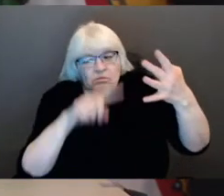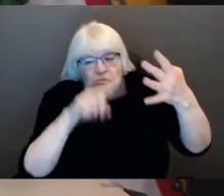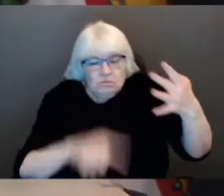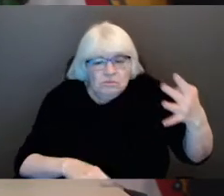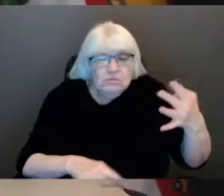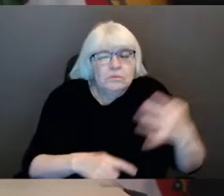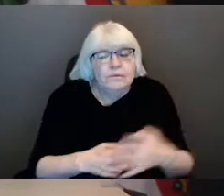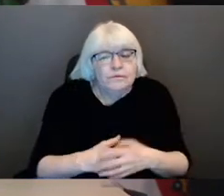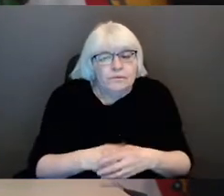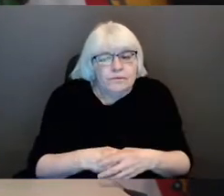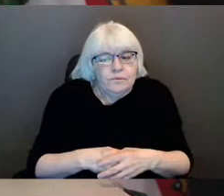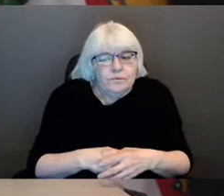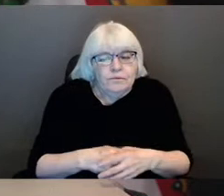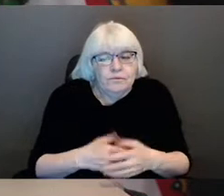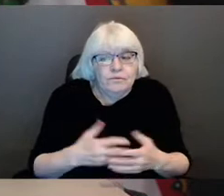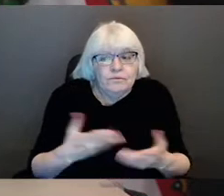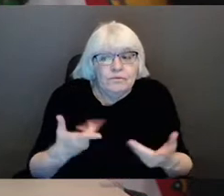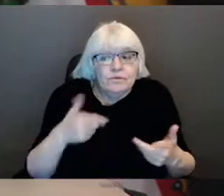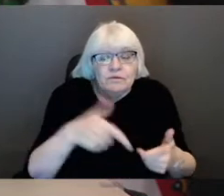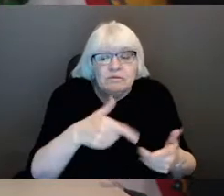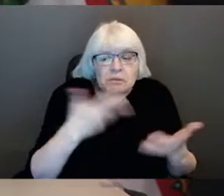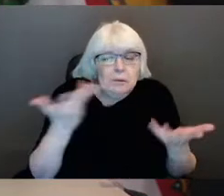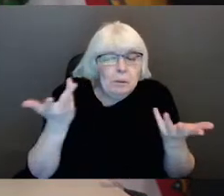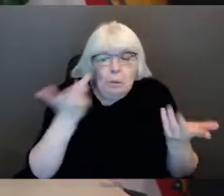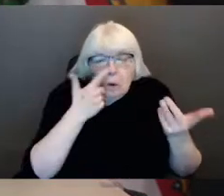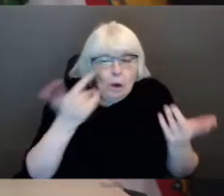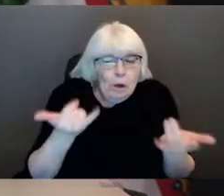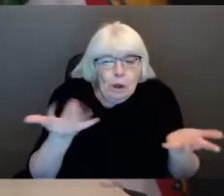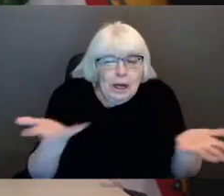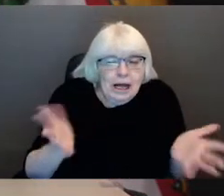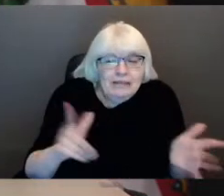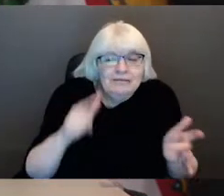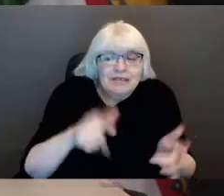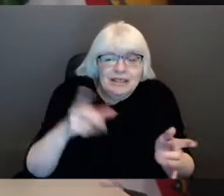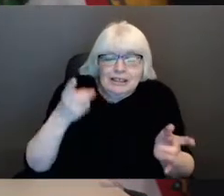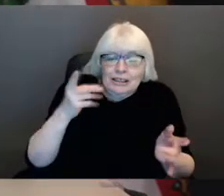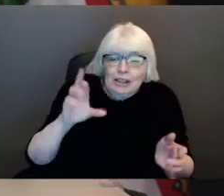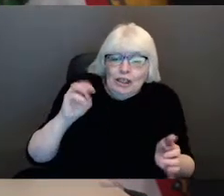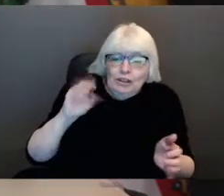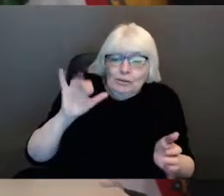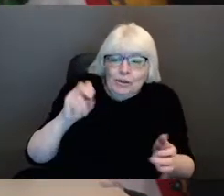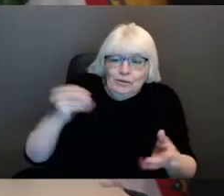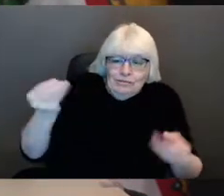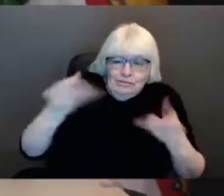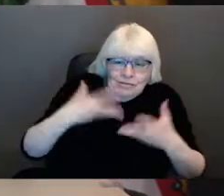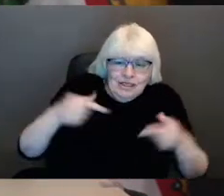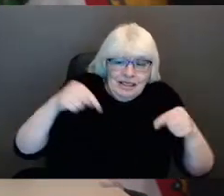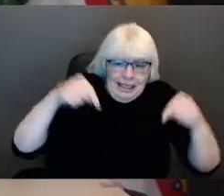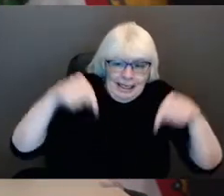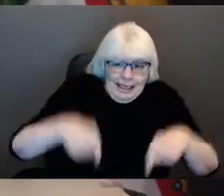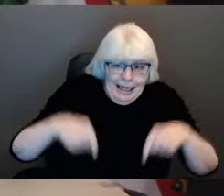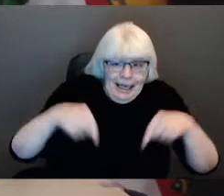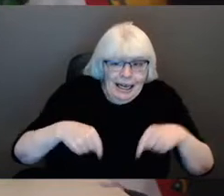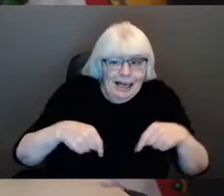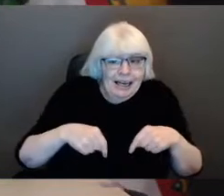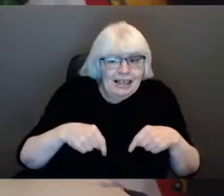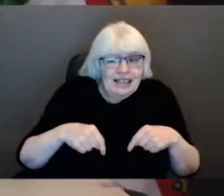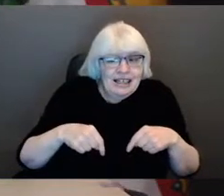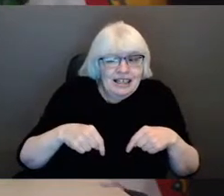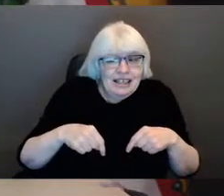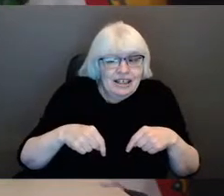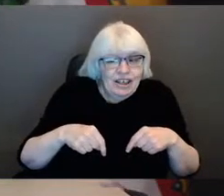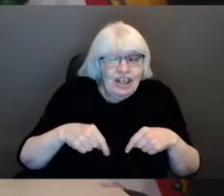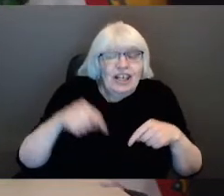Dr. Morrison has quietly said to me before, or she said it on here before, that certainly by Easter we should be through this. I don't want to